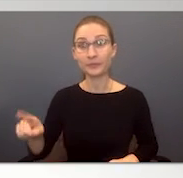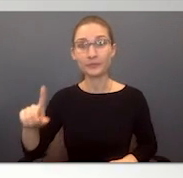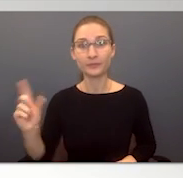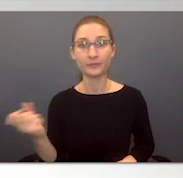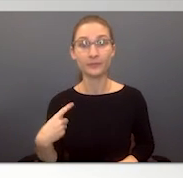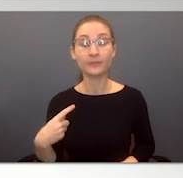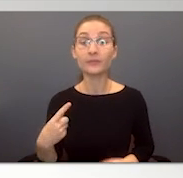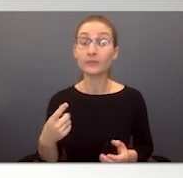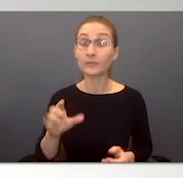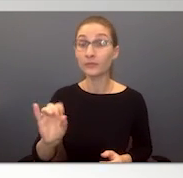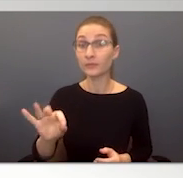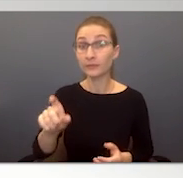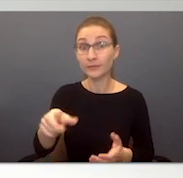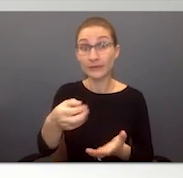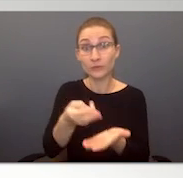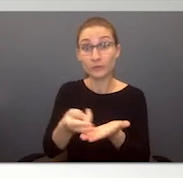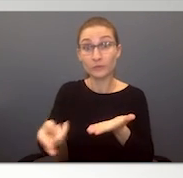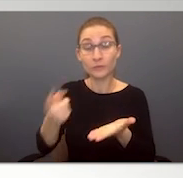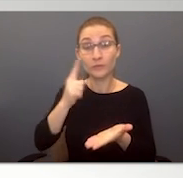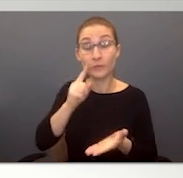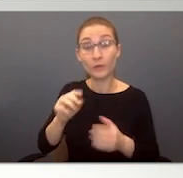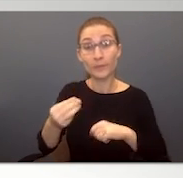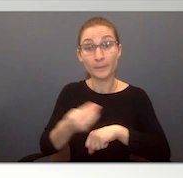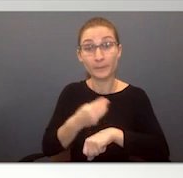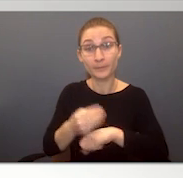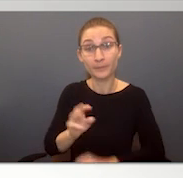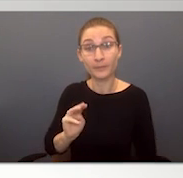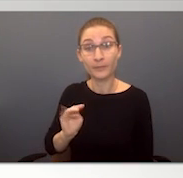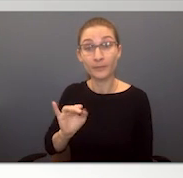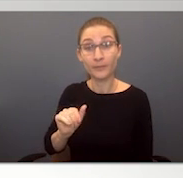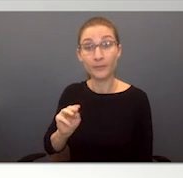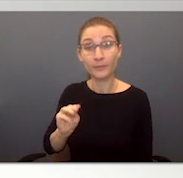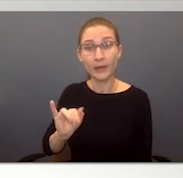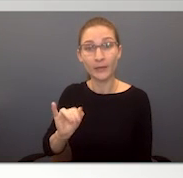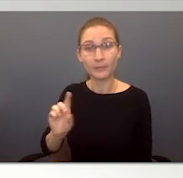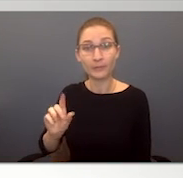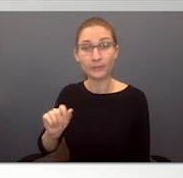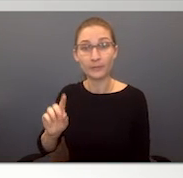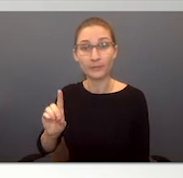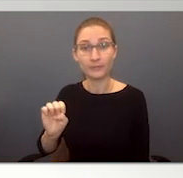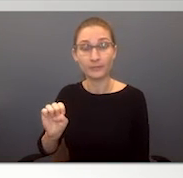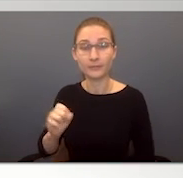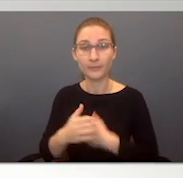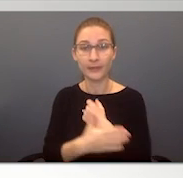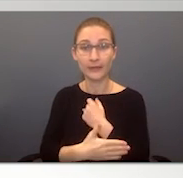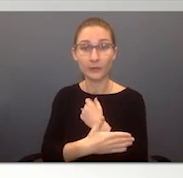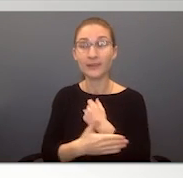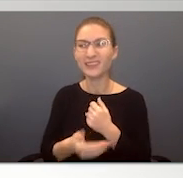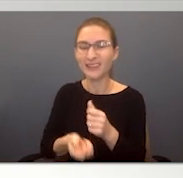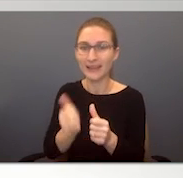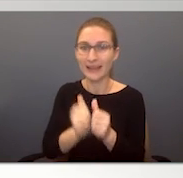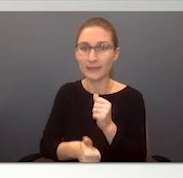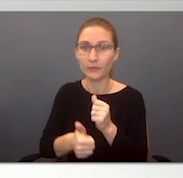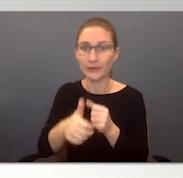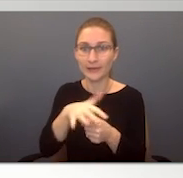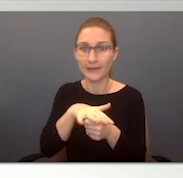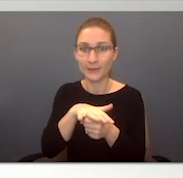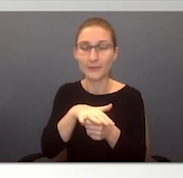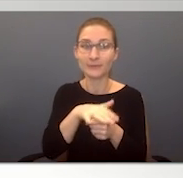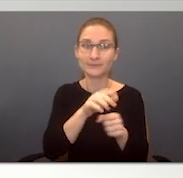in English. So she's saying that she needs resources for Miami-Dade, and every county is different.